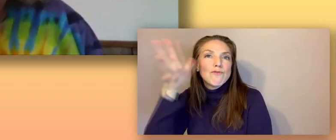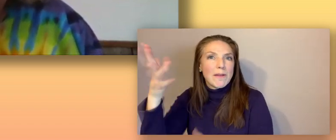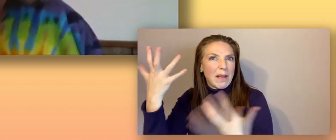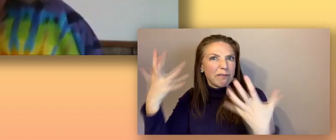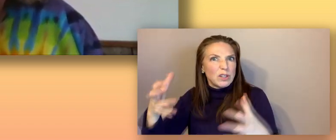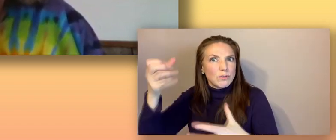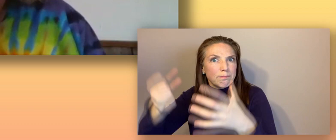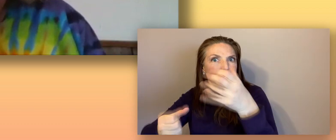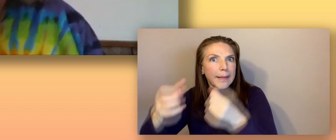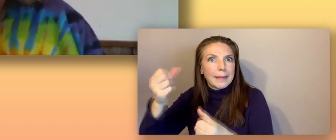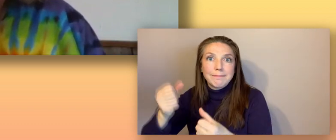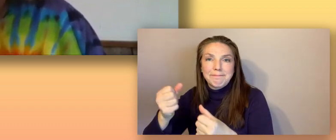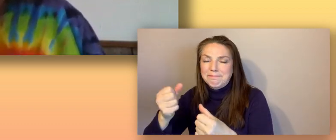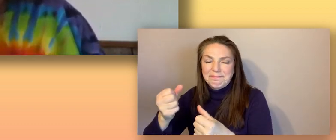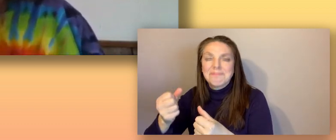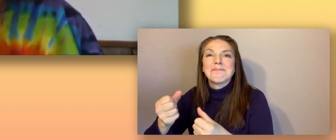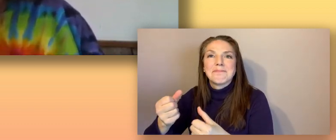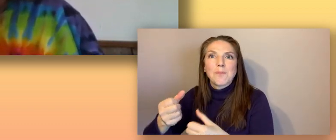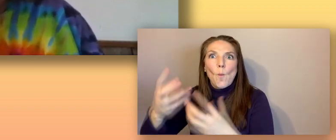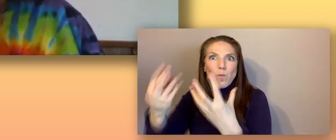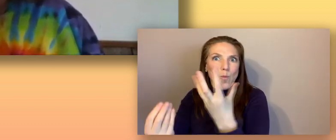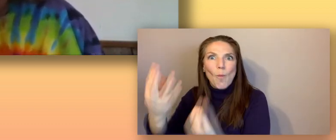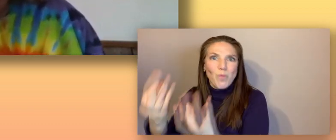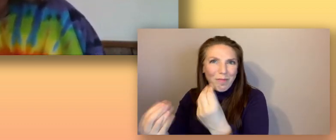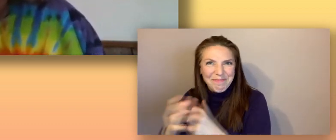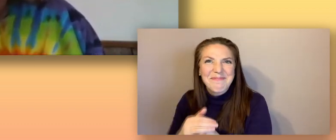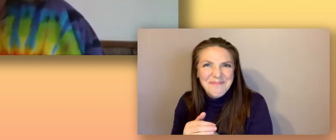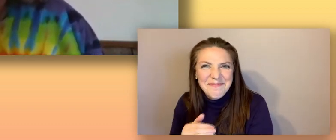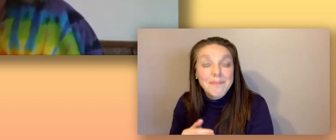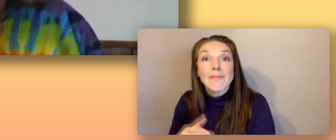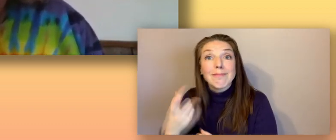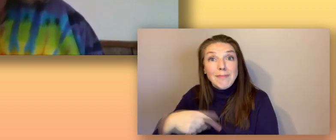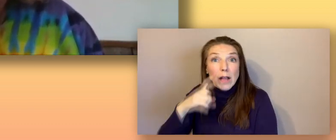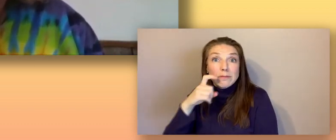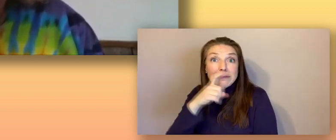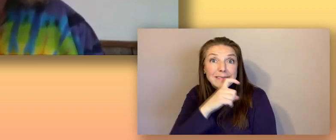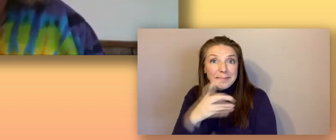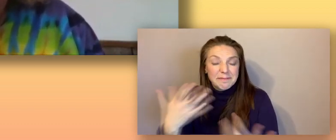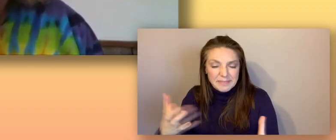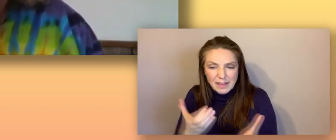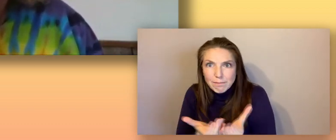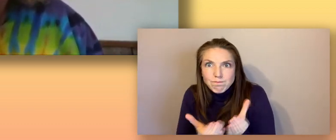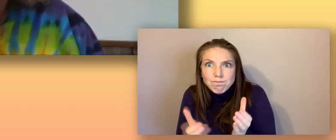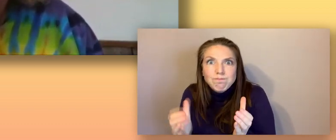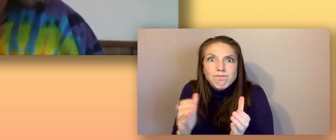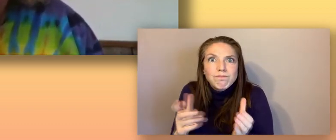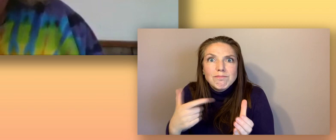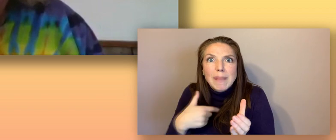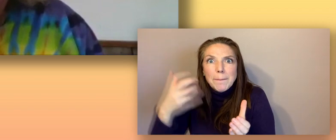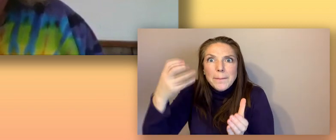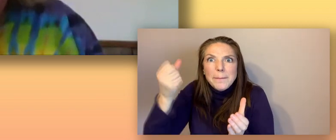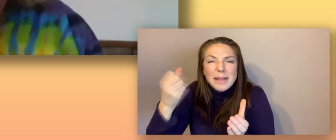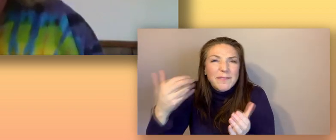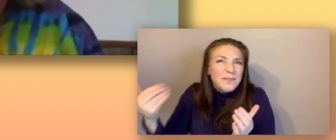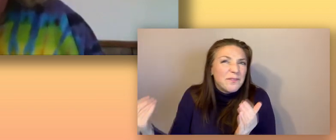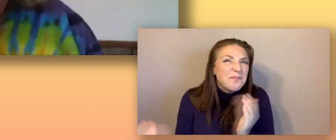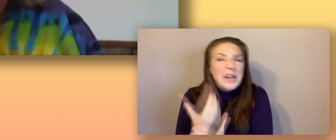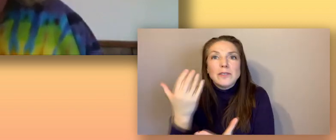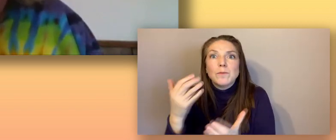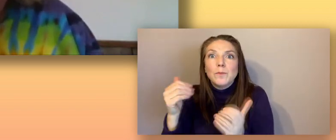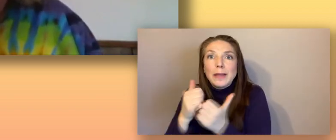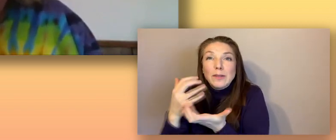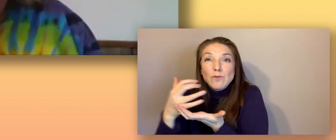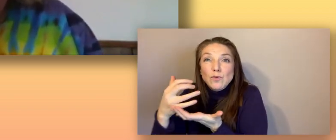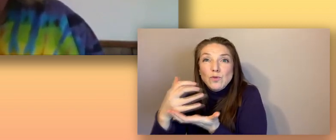We had cereal with milk so fresh. It was sometimes warm and had chunks of cream in it. My